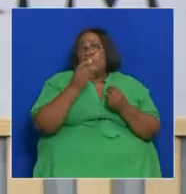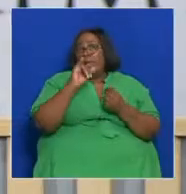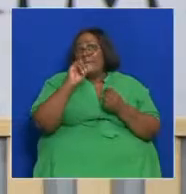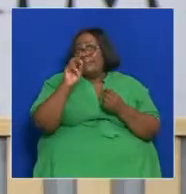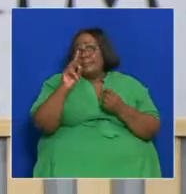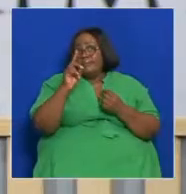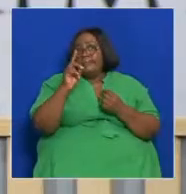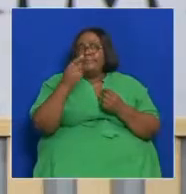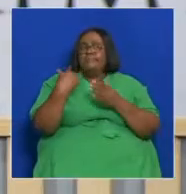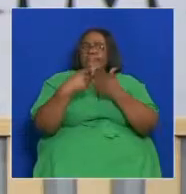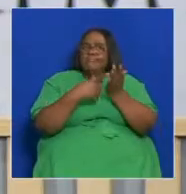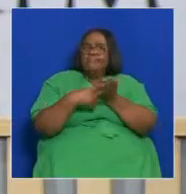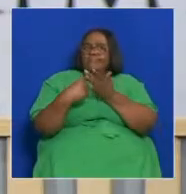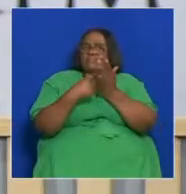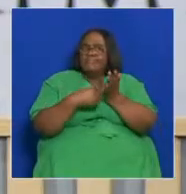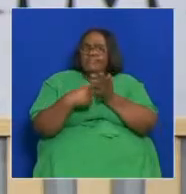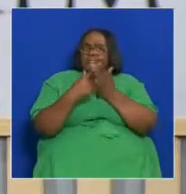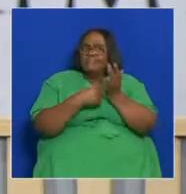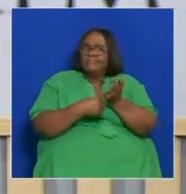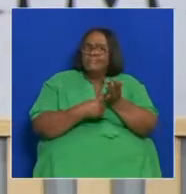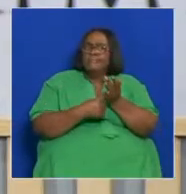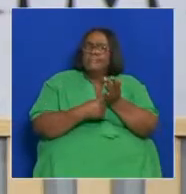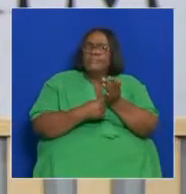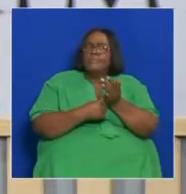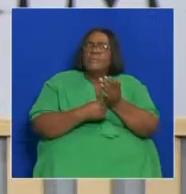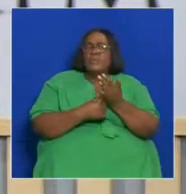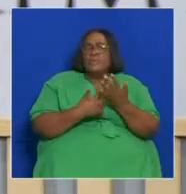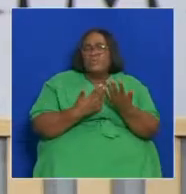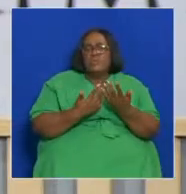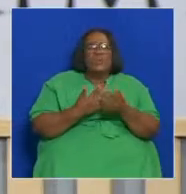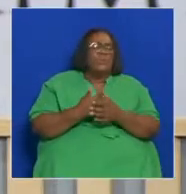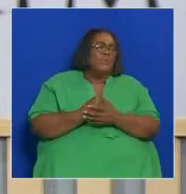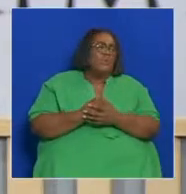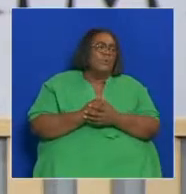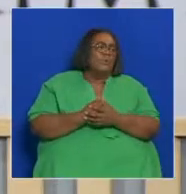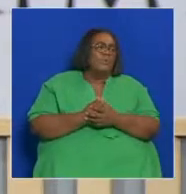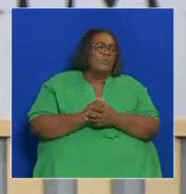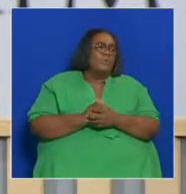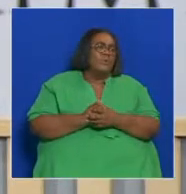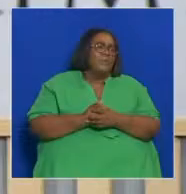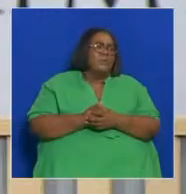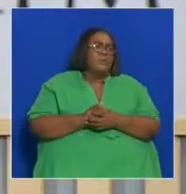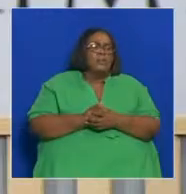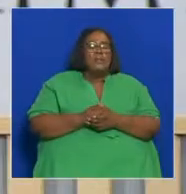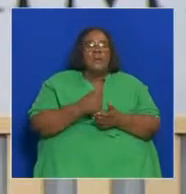so they were varied. I